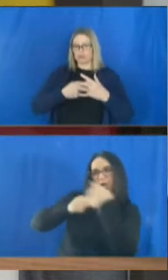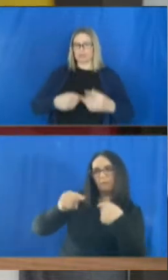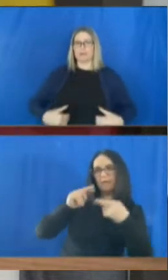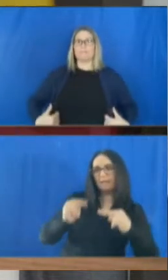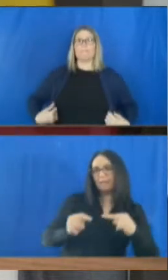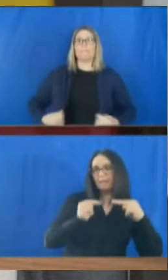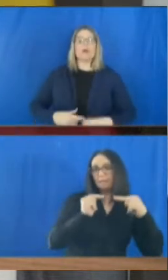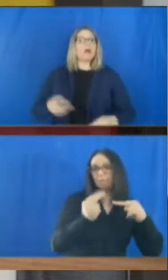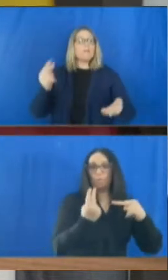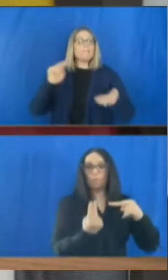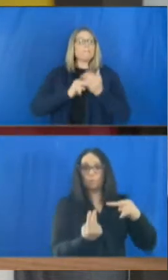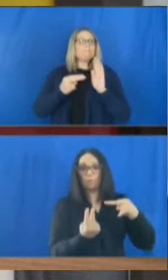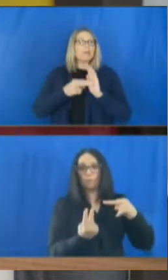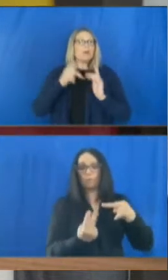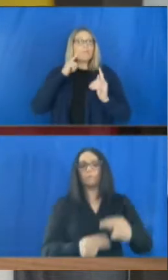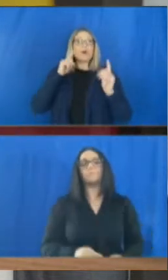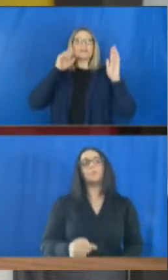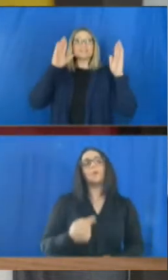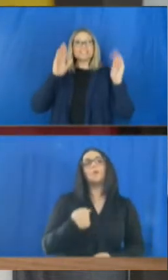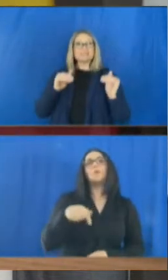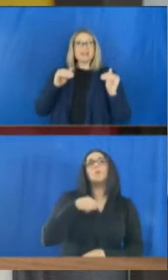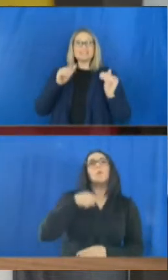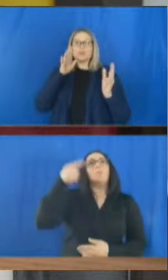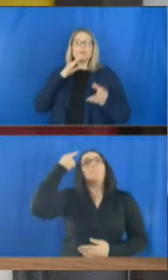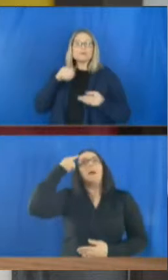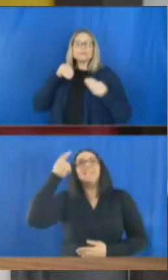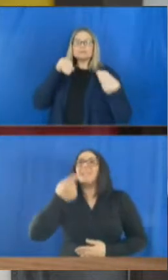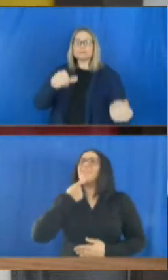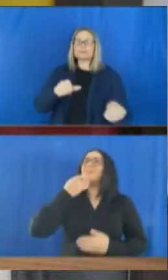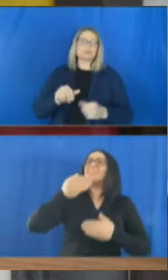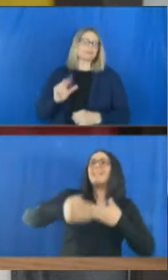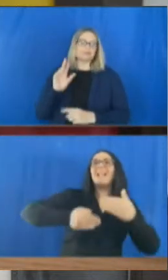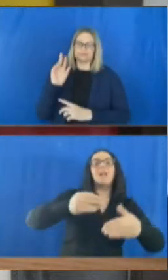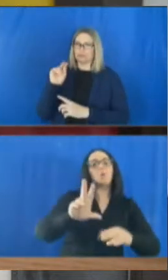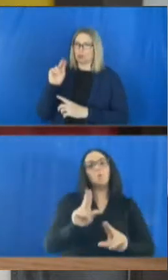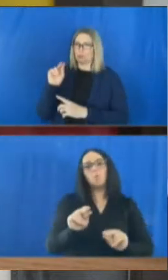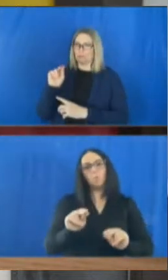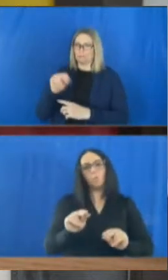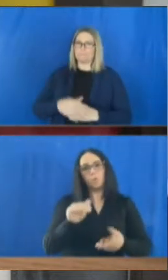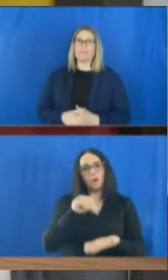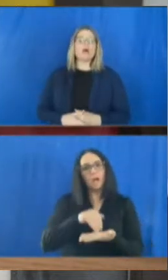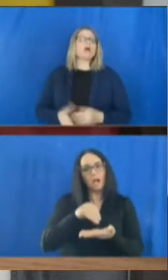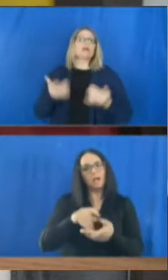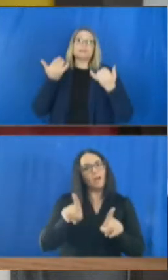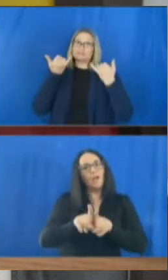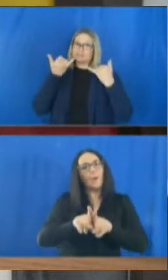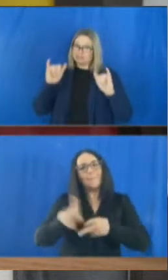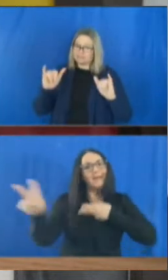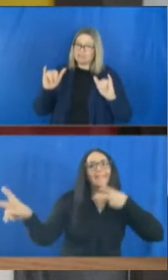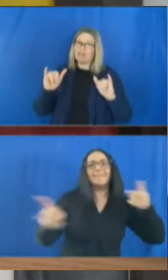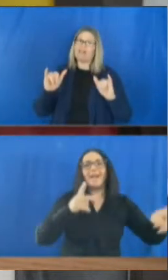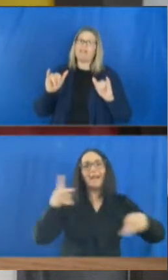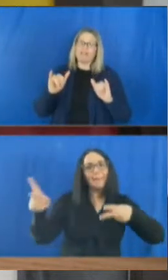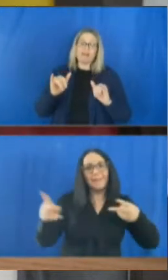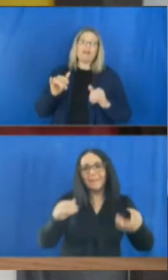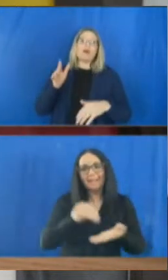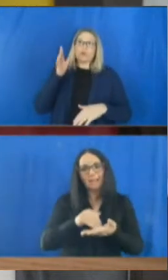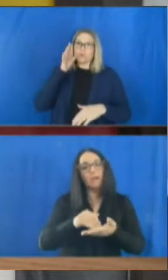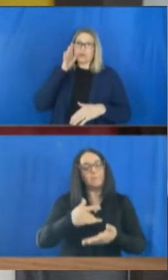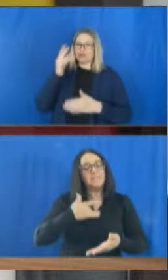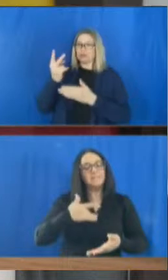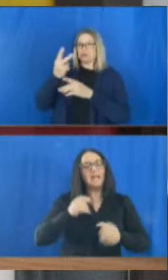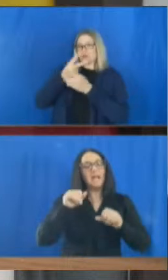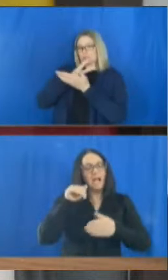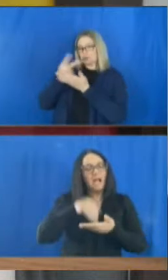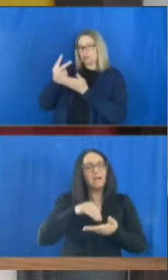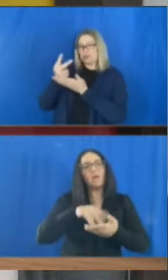more weeks at least. But the data shows a clear trend toward reduced pressure on our healthcare system thanks to the efforts that you